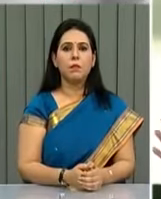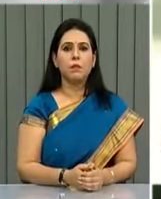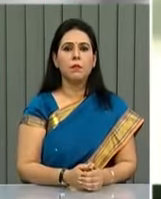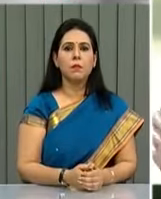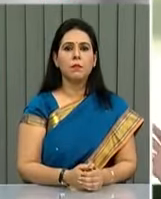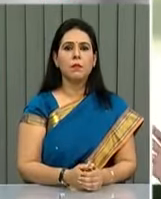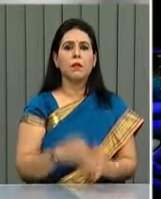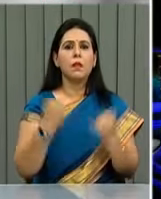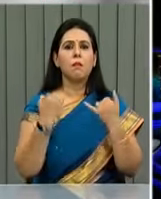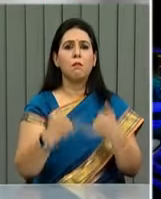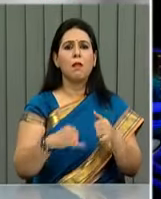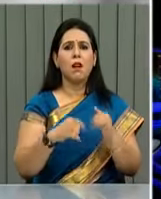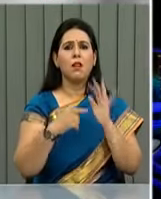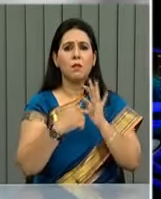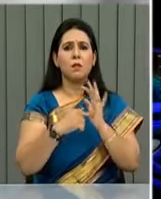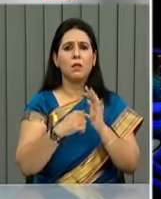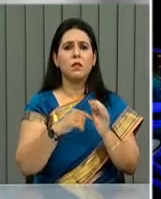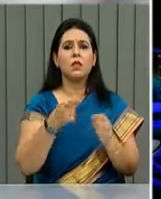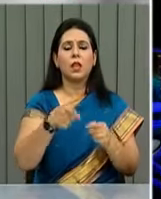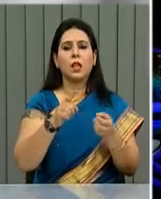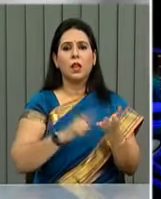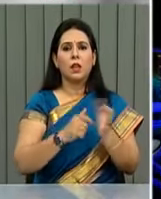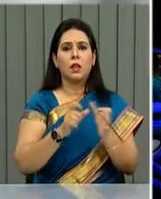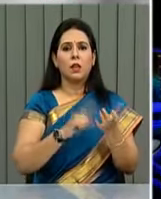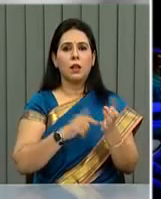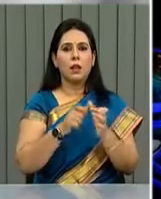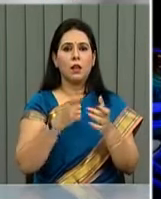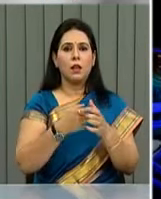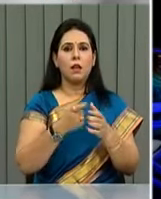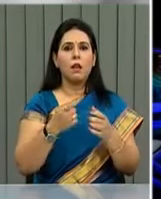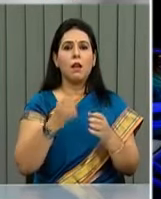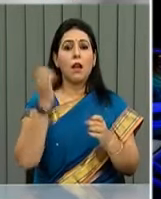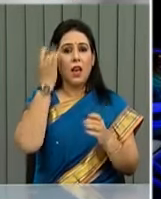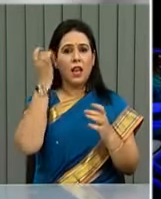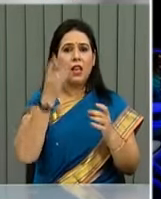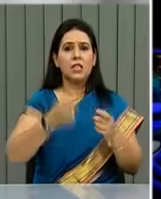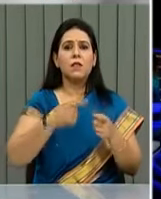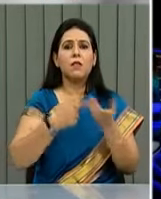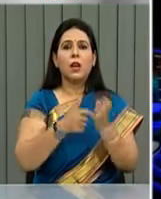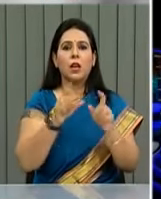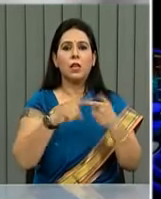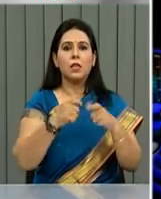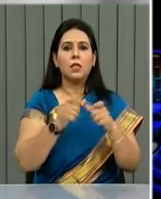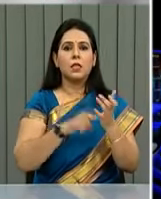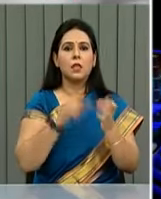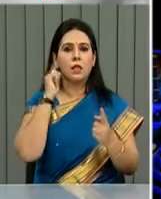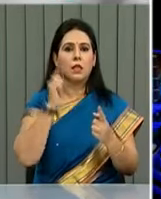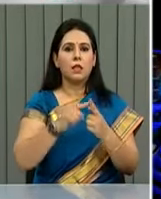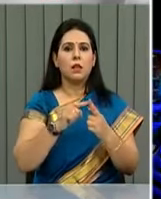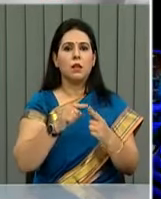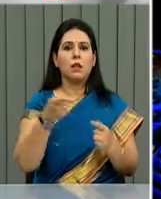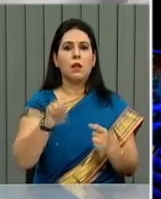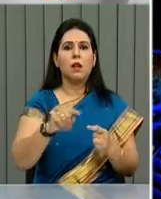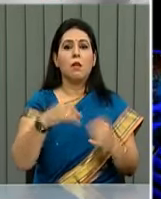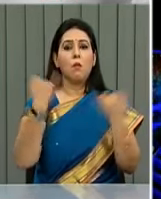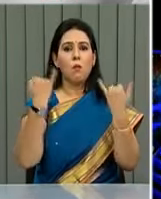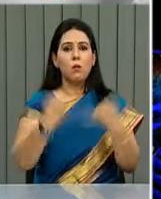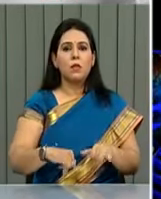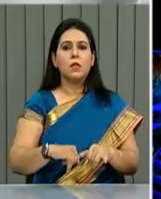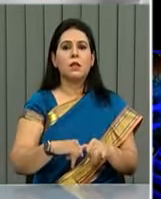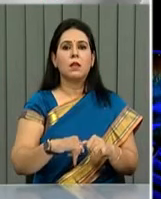a bad image, a terrible image in terms of aggressive taxation is concerned. And this got